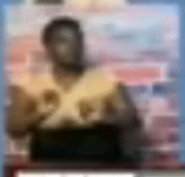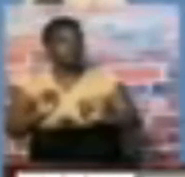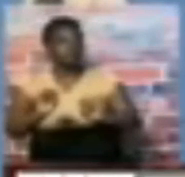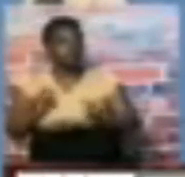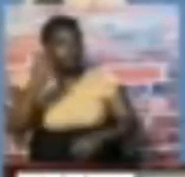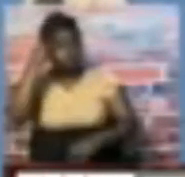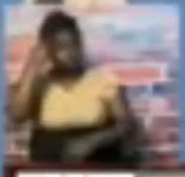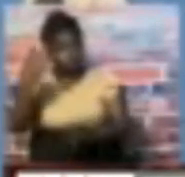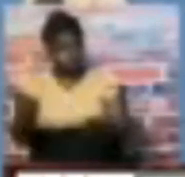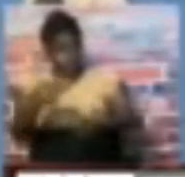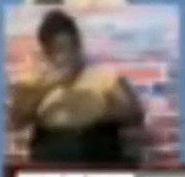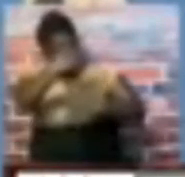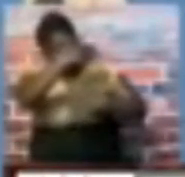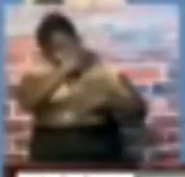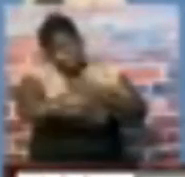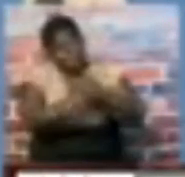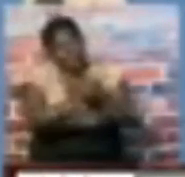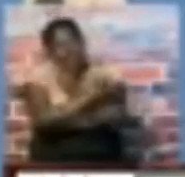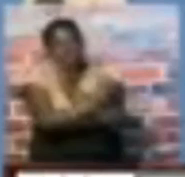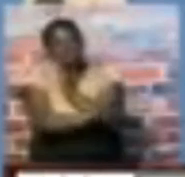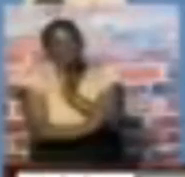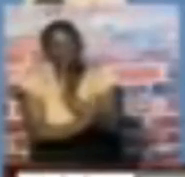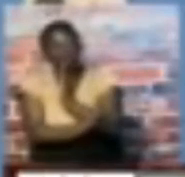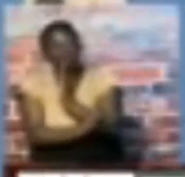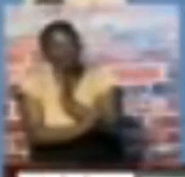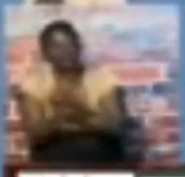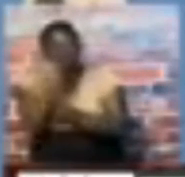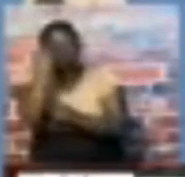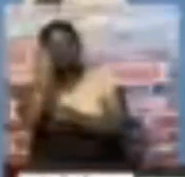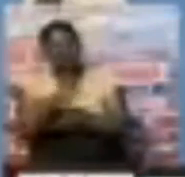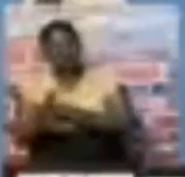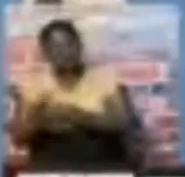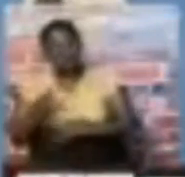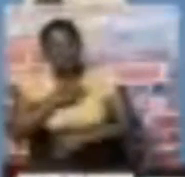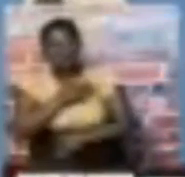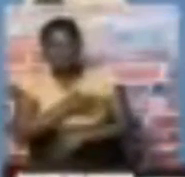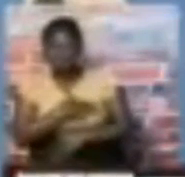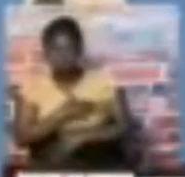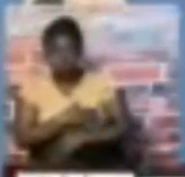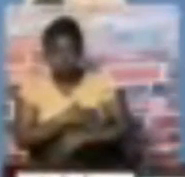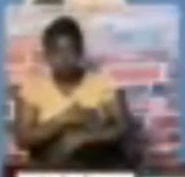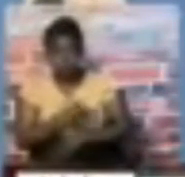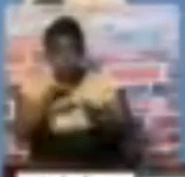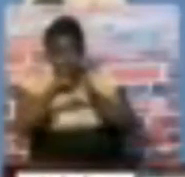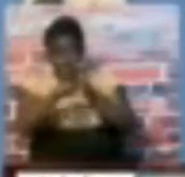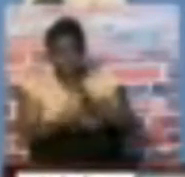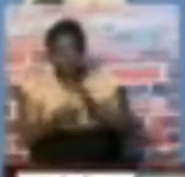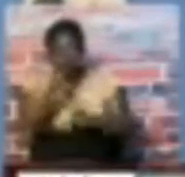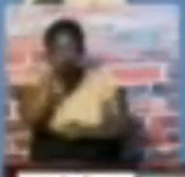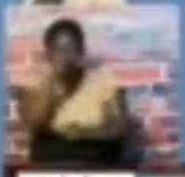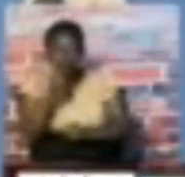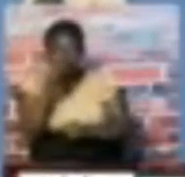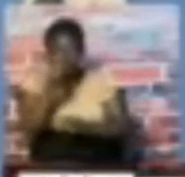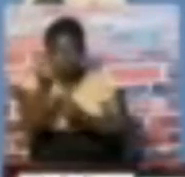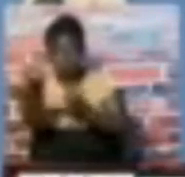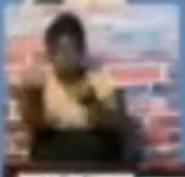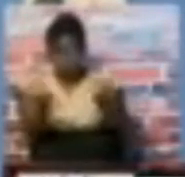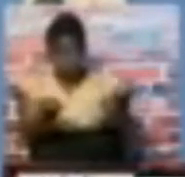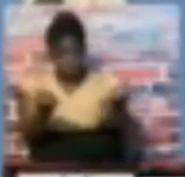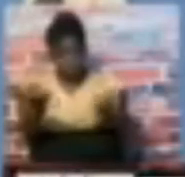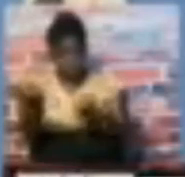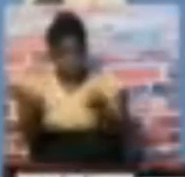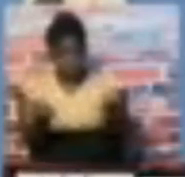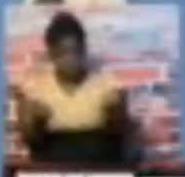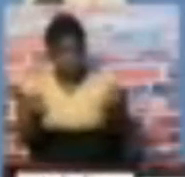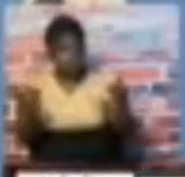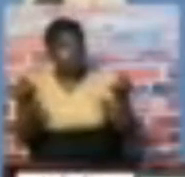Now, for the border districts, which we said, please, no, there's also the issue of the private cars. Private